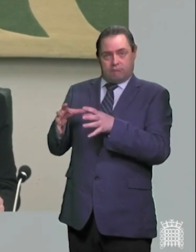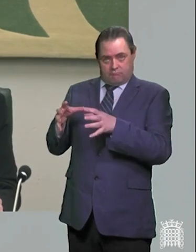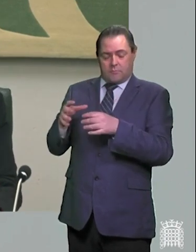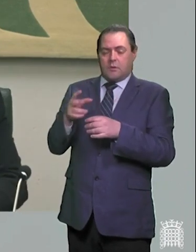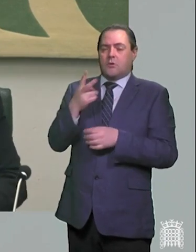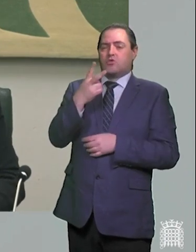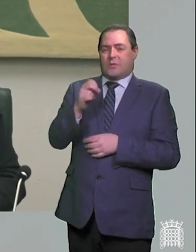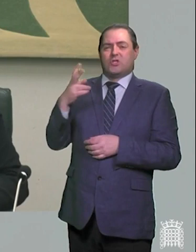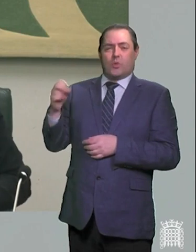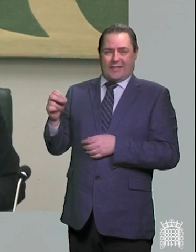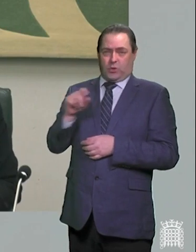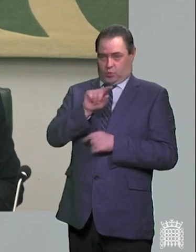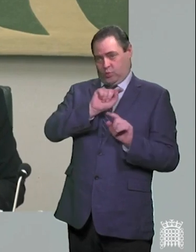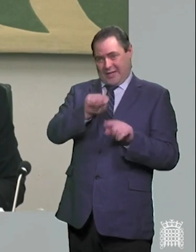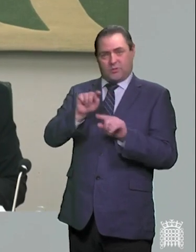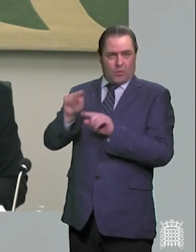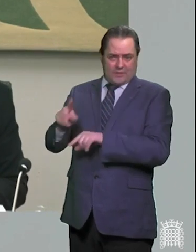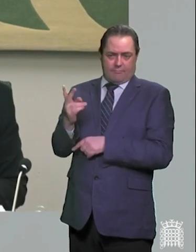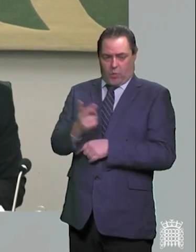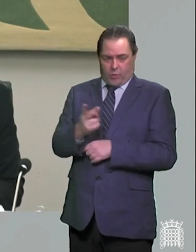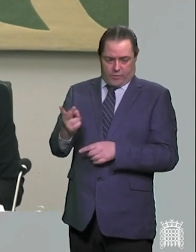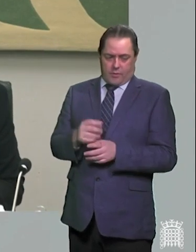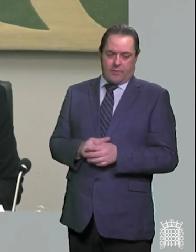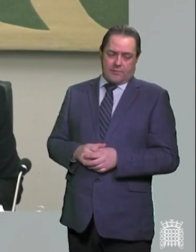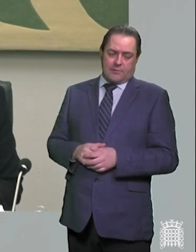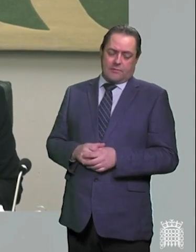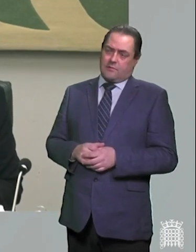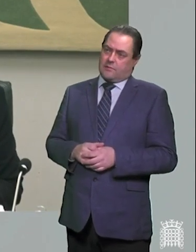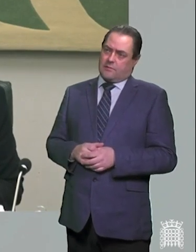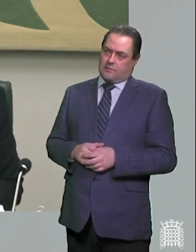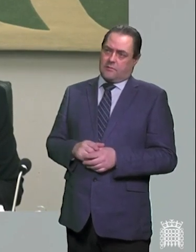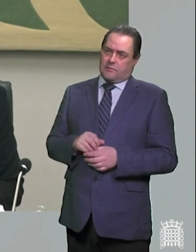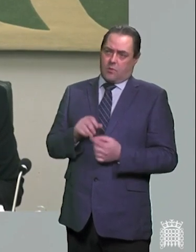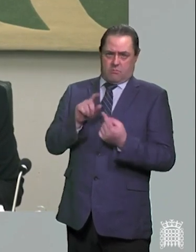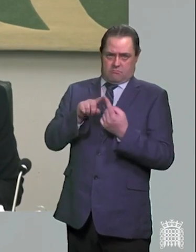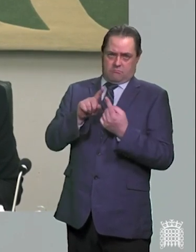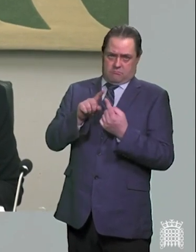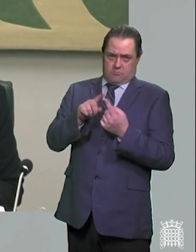2020, both of which you attended, Mr. Johnson. We'll look at the gathering which took place on the